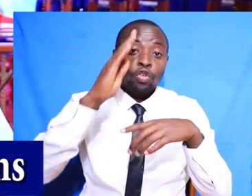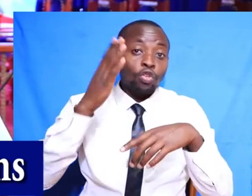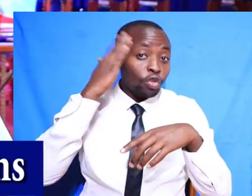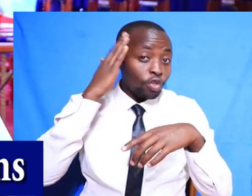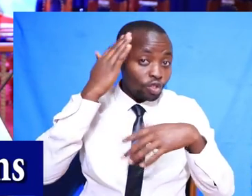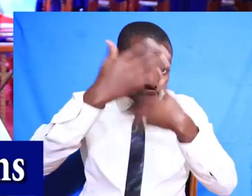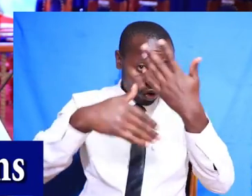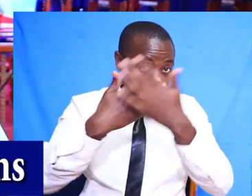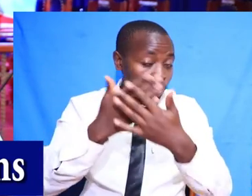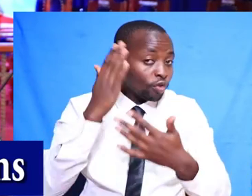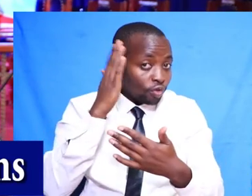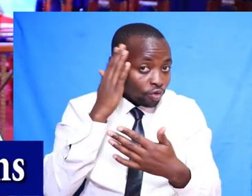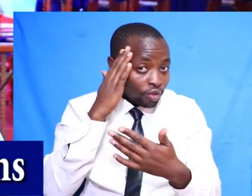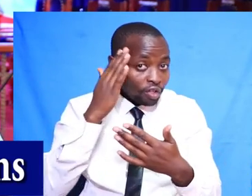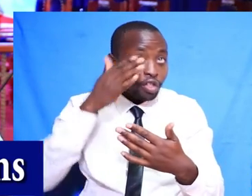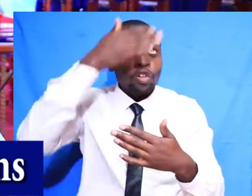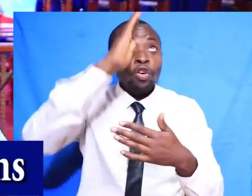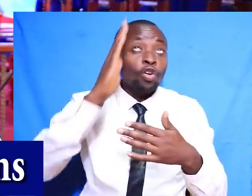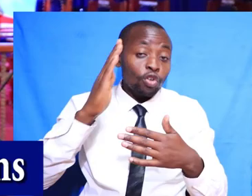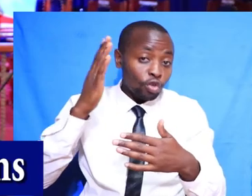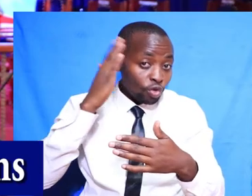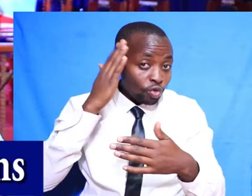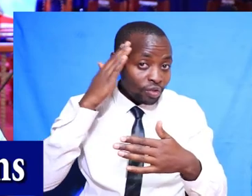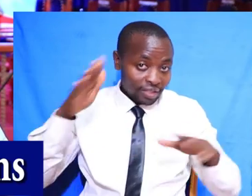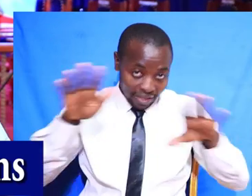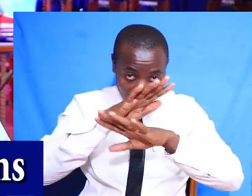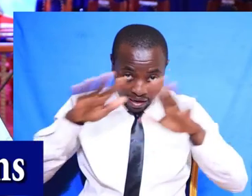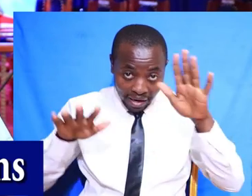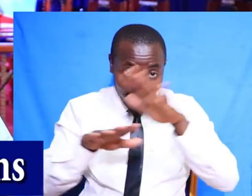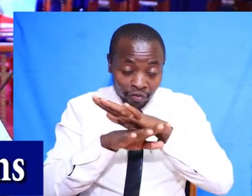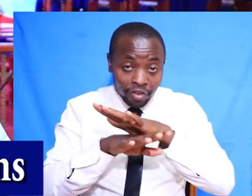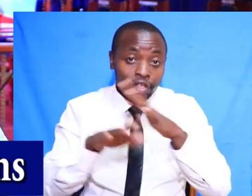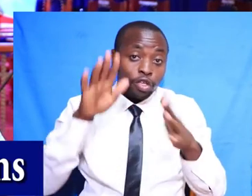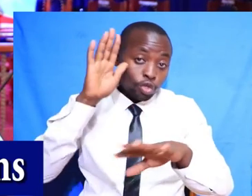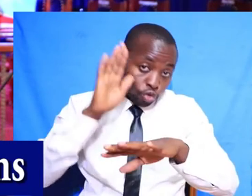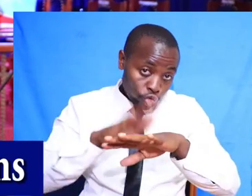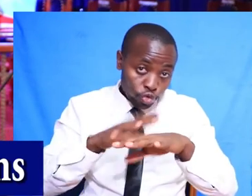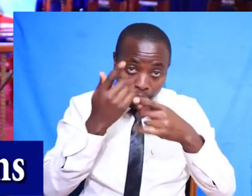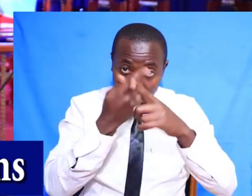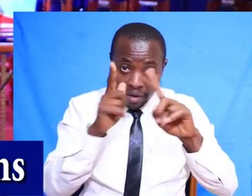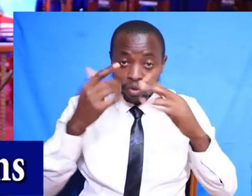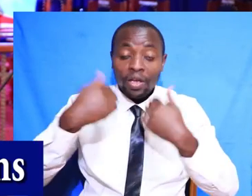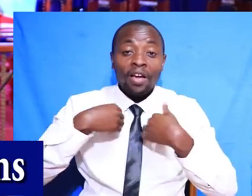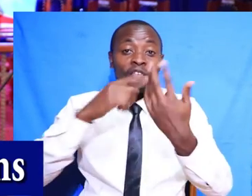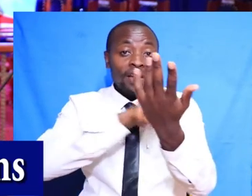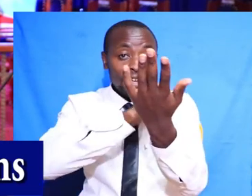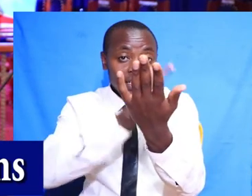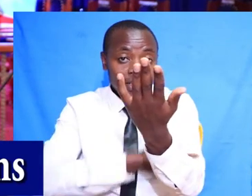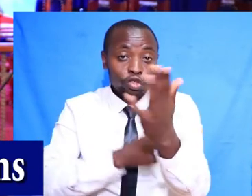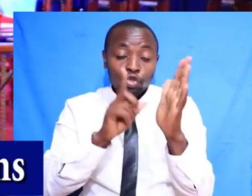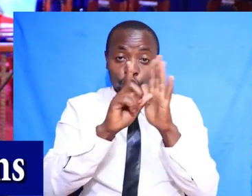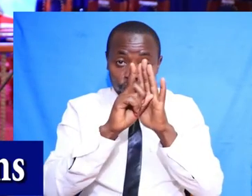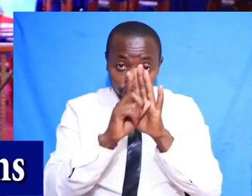all-knowing. God knows everything and every detail, but there is a grace to